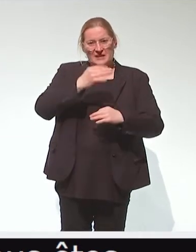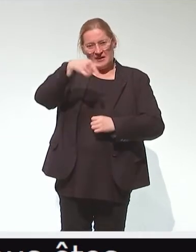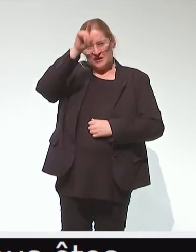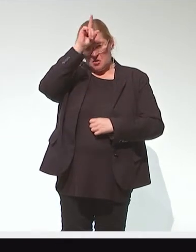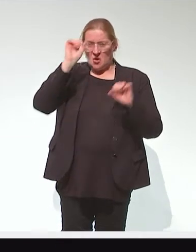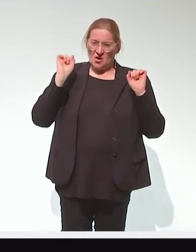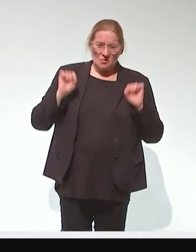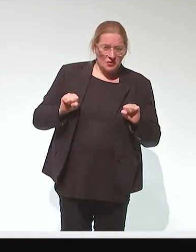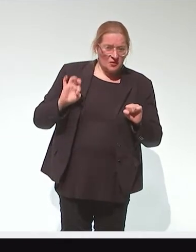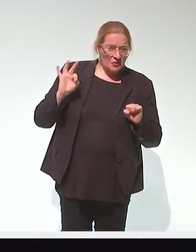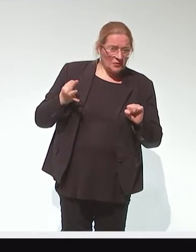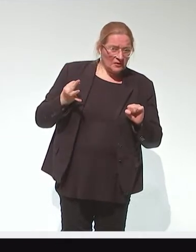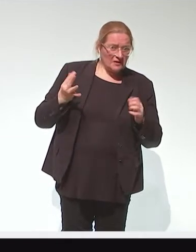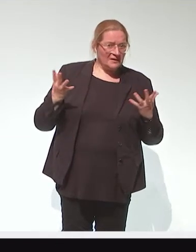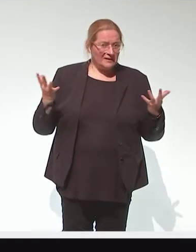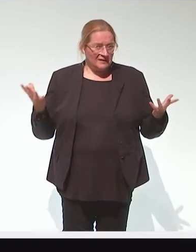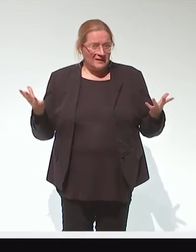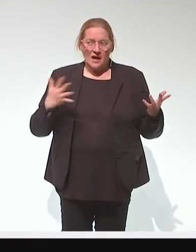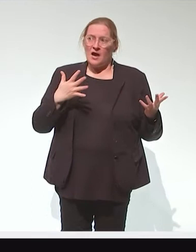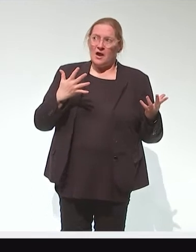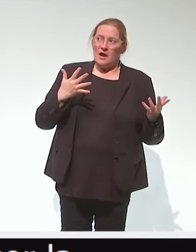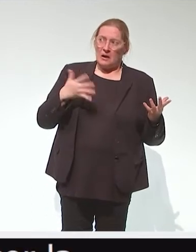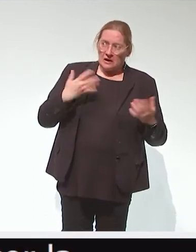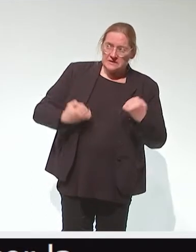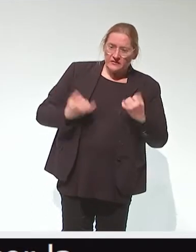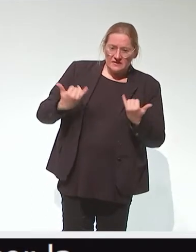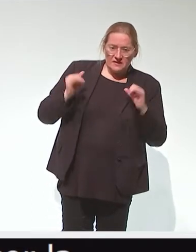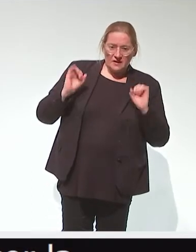to speak German if you don't mind. I believe it's possible.